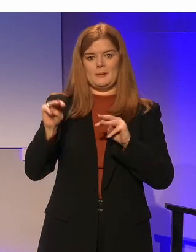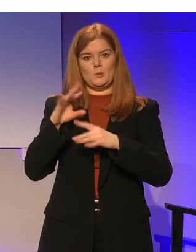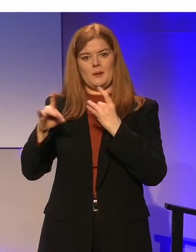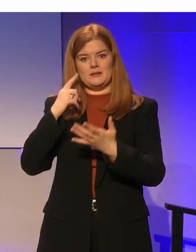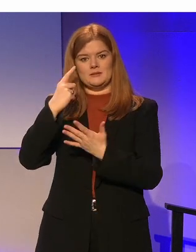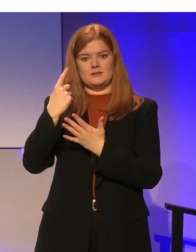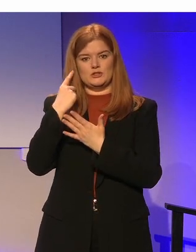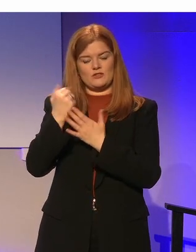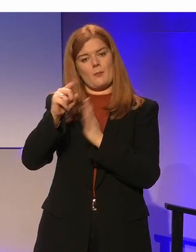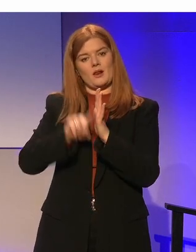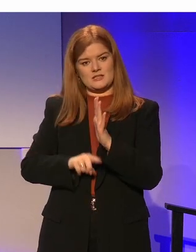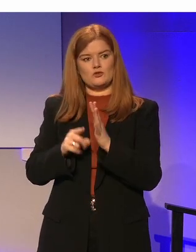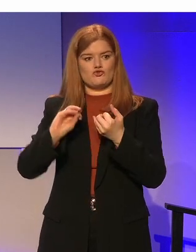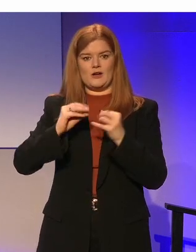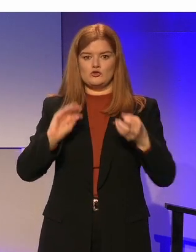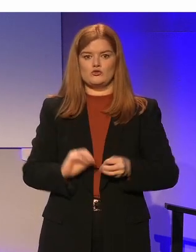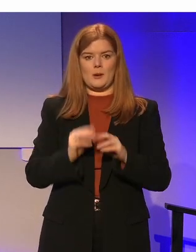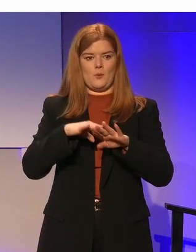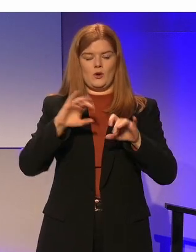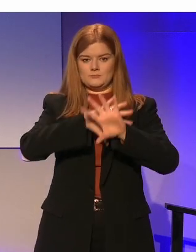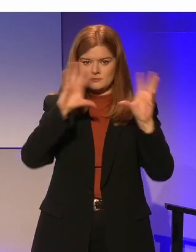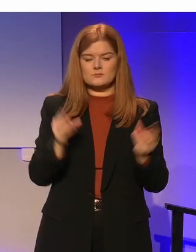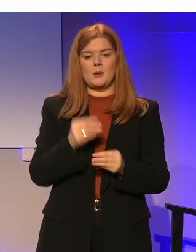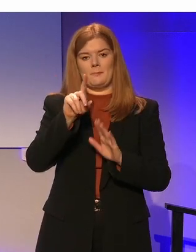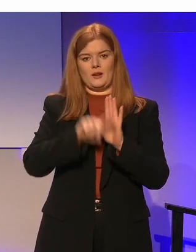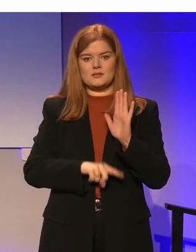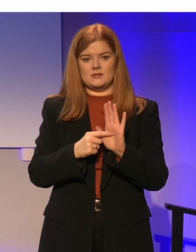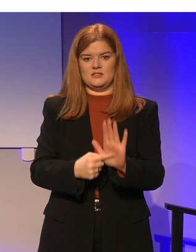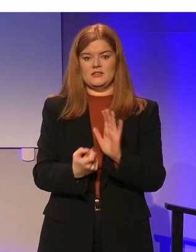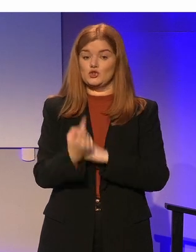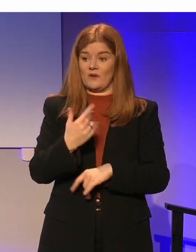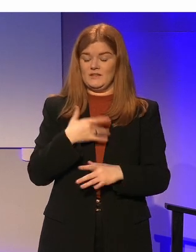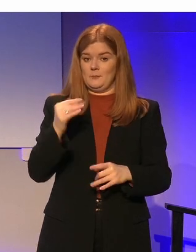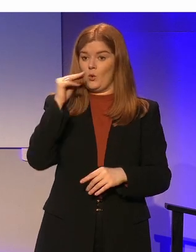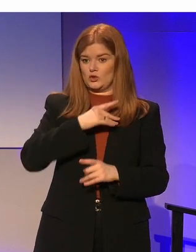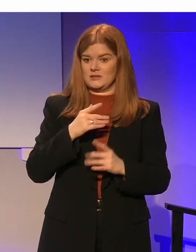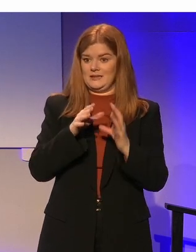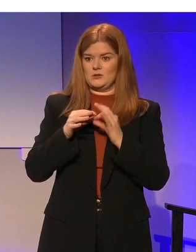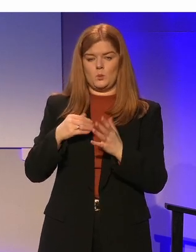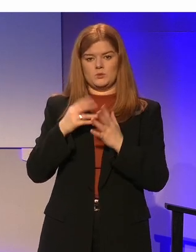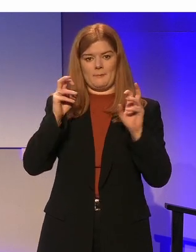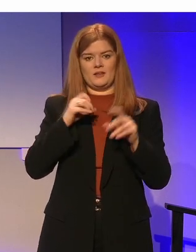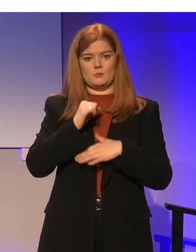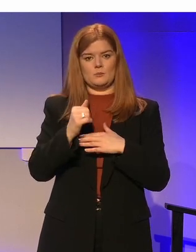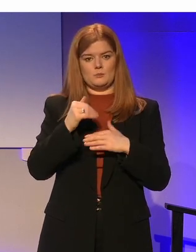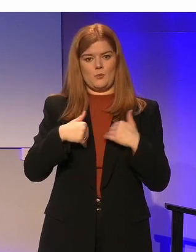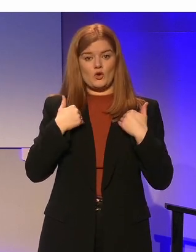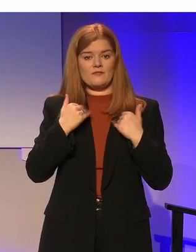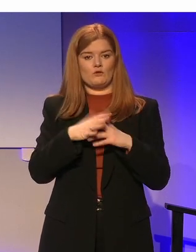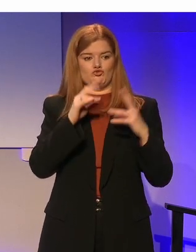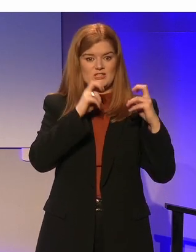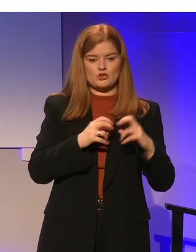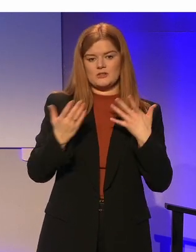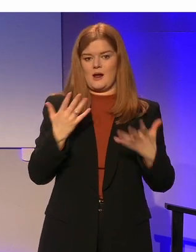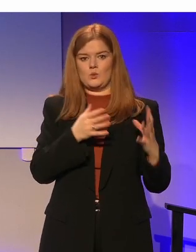policymakers in relation to the development of policy-making issues. I think it's highly relevant to what we're talking about this morning in terms of research and